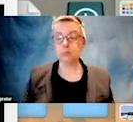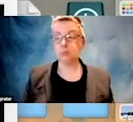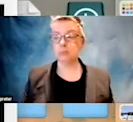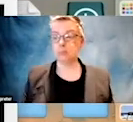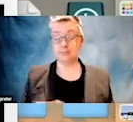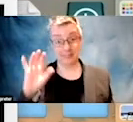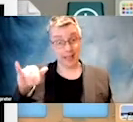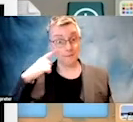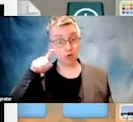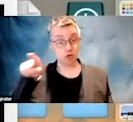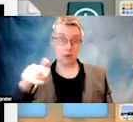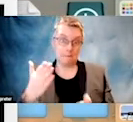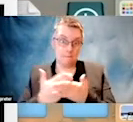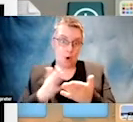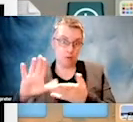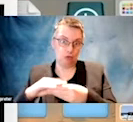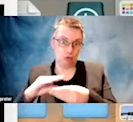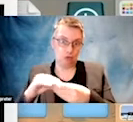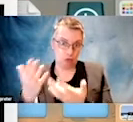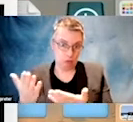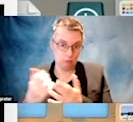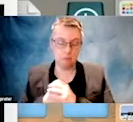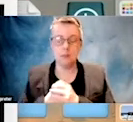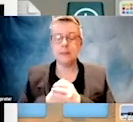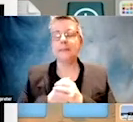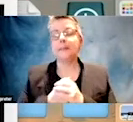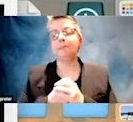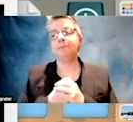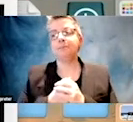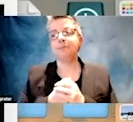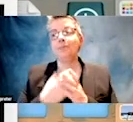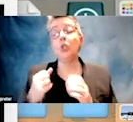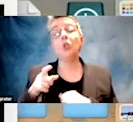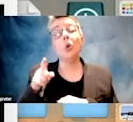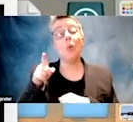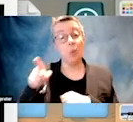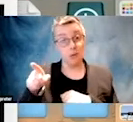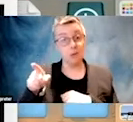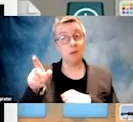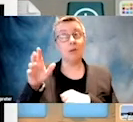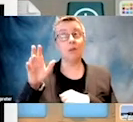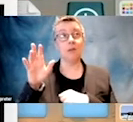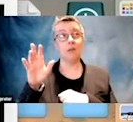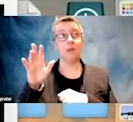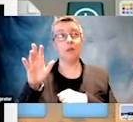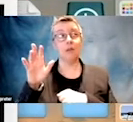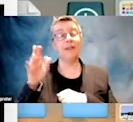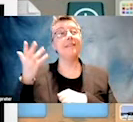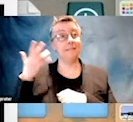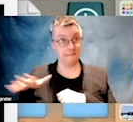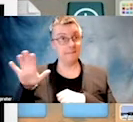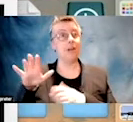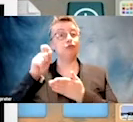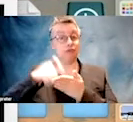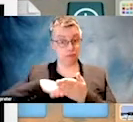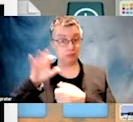is, uh, obviously part of her story. So, um, she was writing, she had done fun home